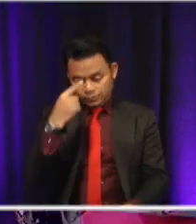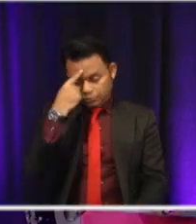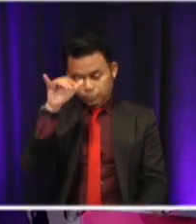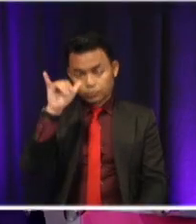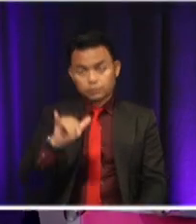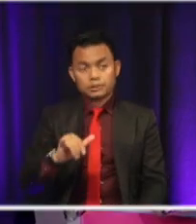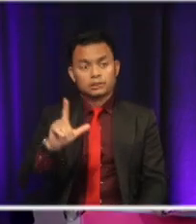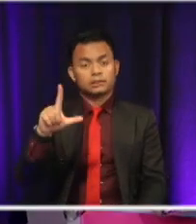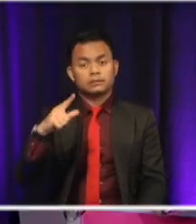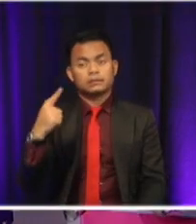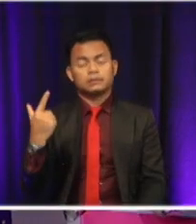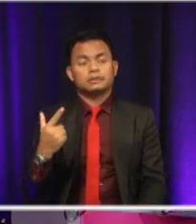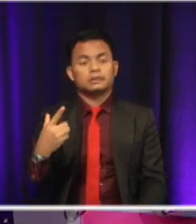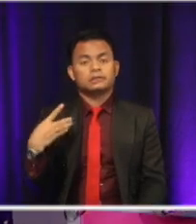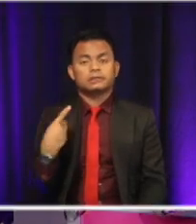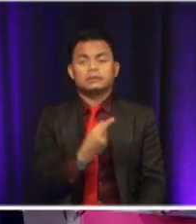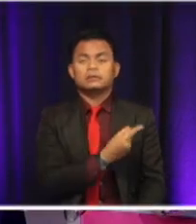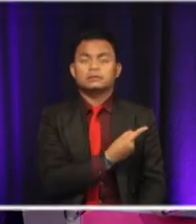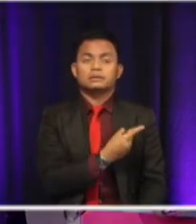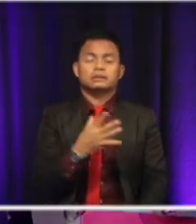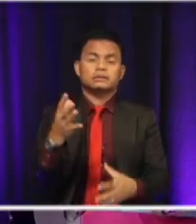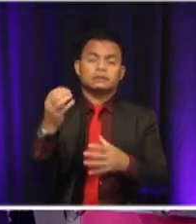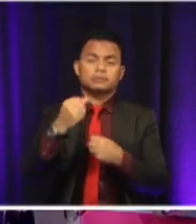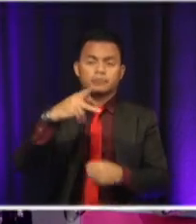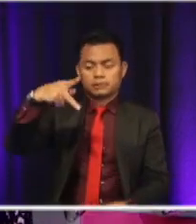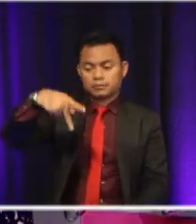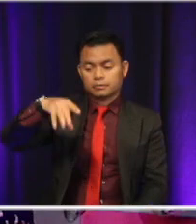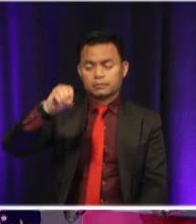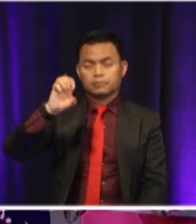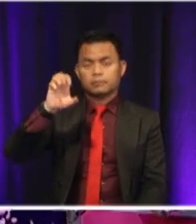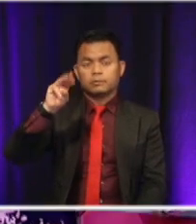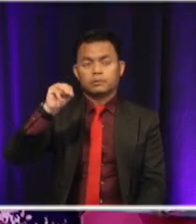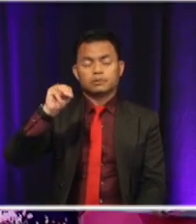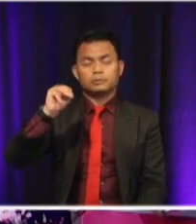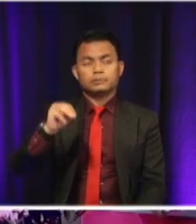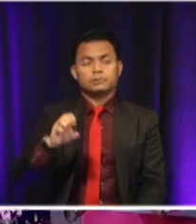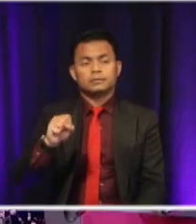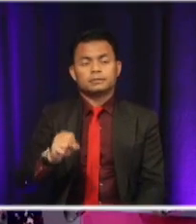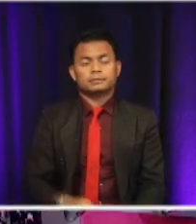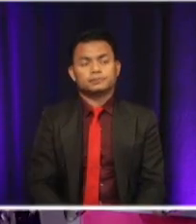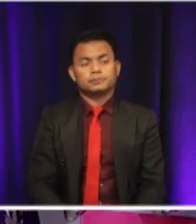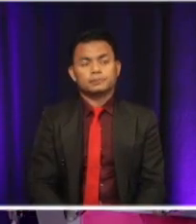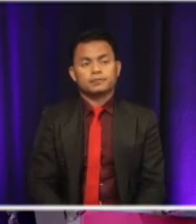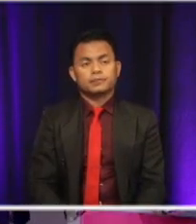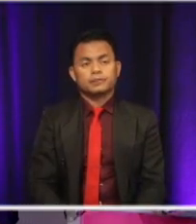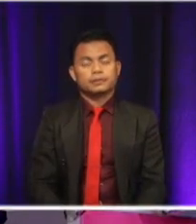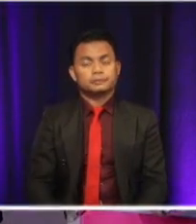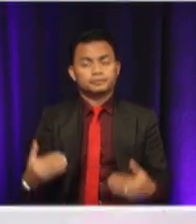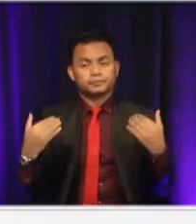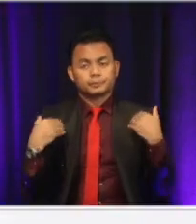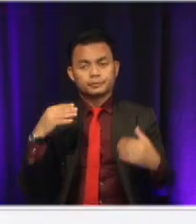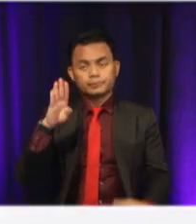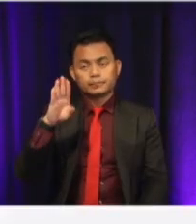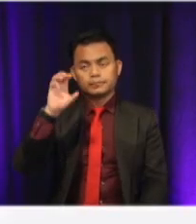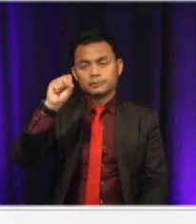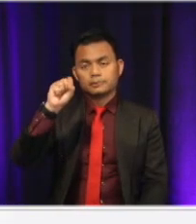Let's imagine that we are given the poem If by Rudyard Kipling. The 4 stanzas are given, you know